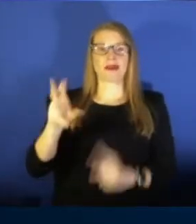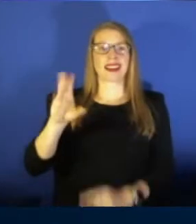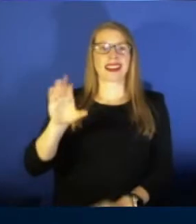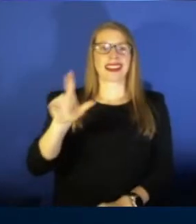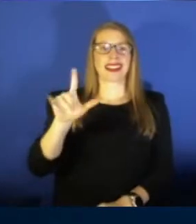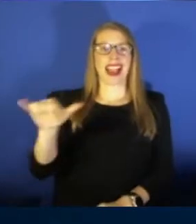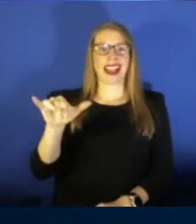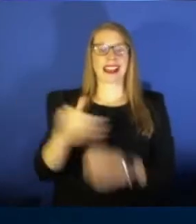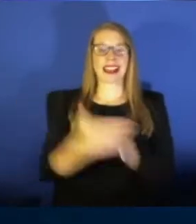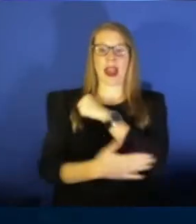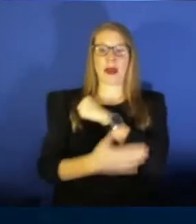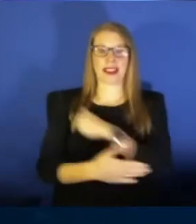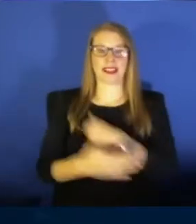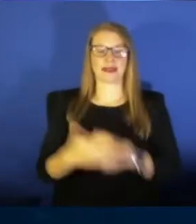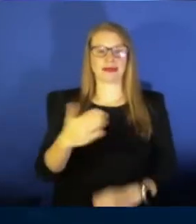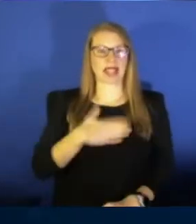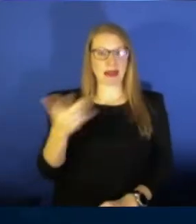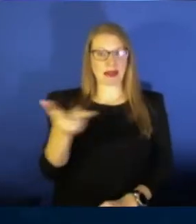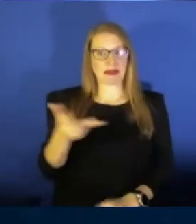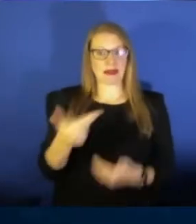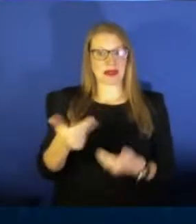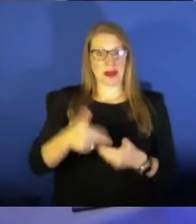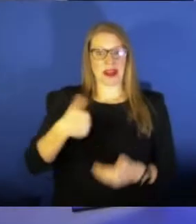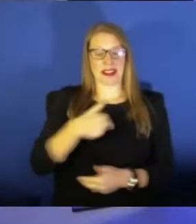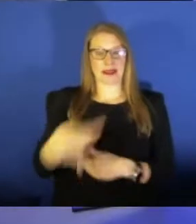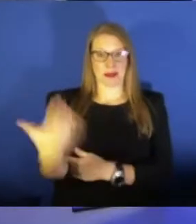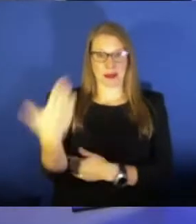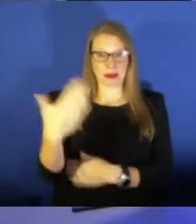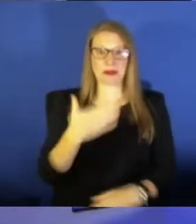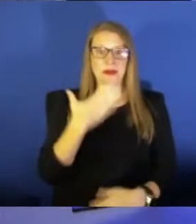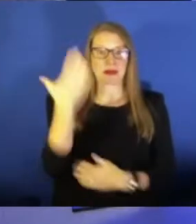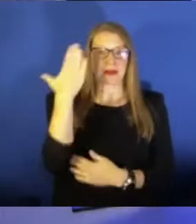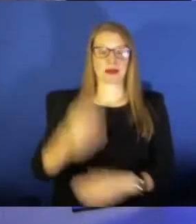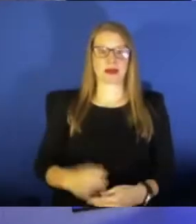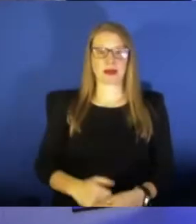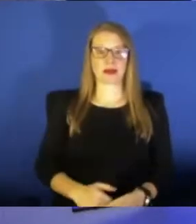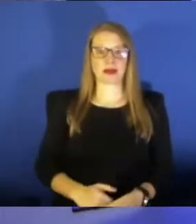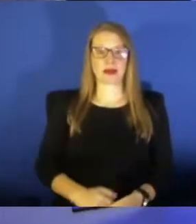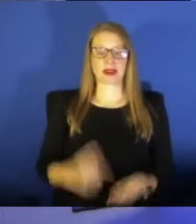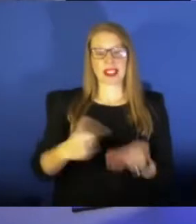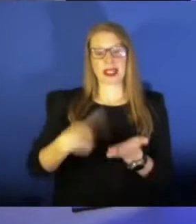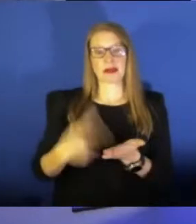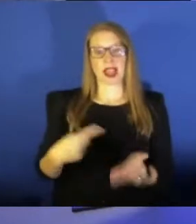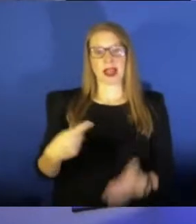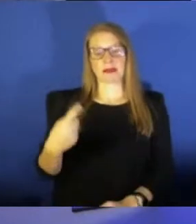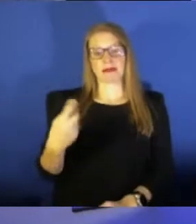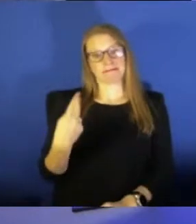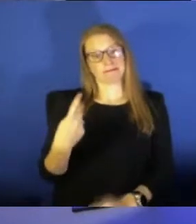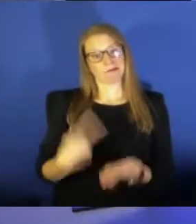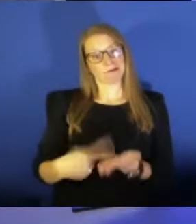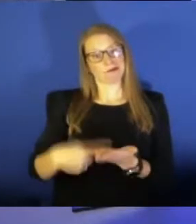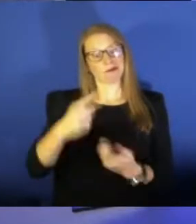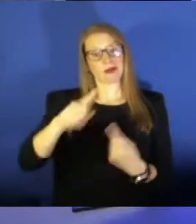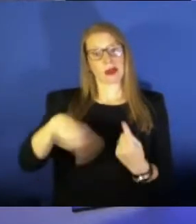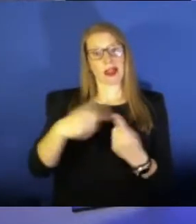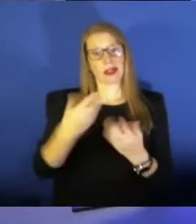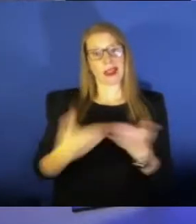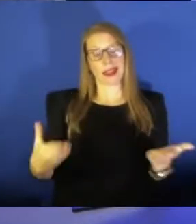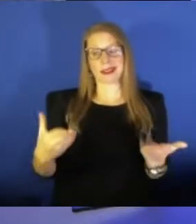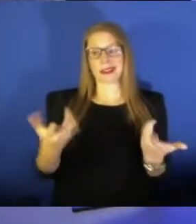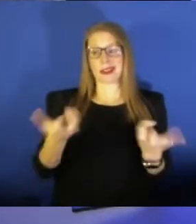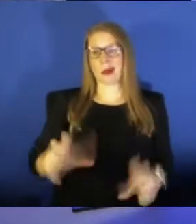Missouri side, in Clay County, the issue is so severe, the Sheriff's Department is holding meetings for the community. So sounding the alarm